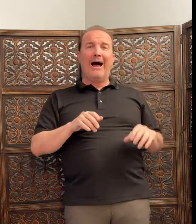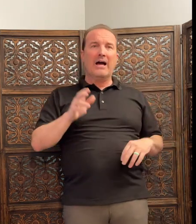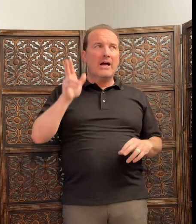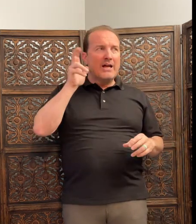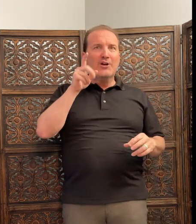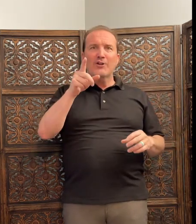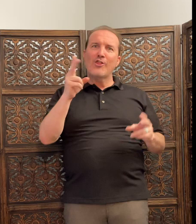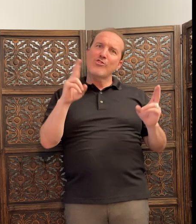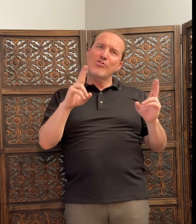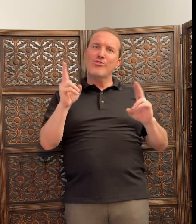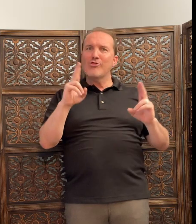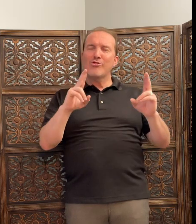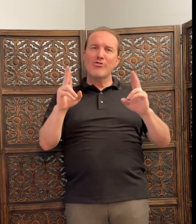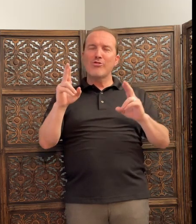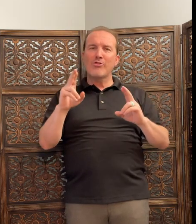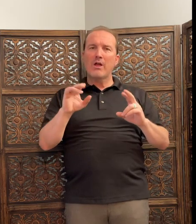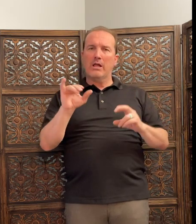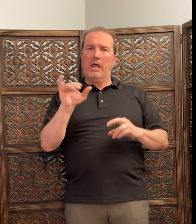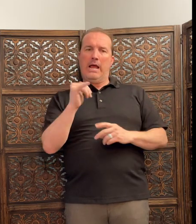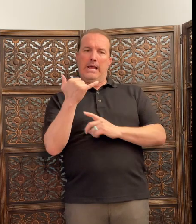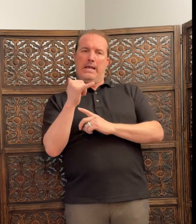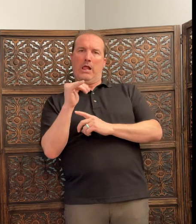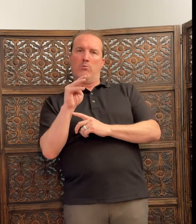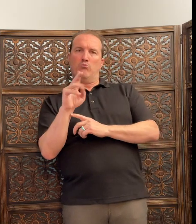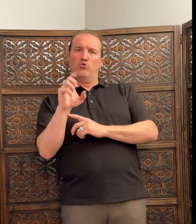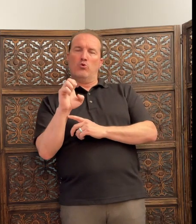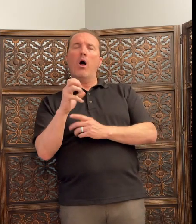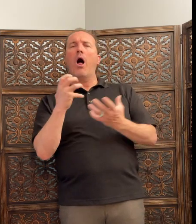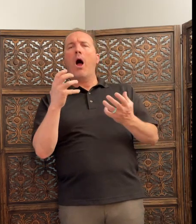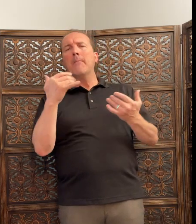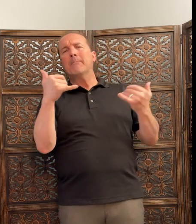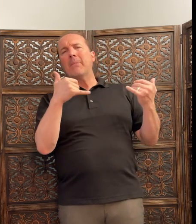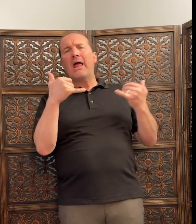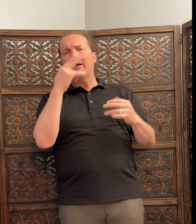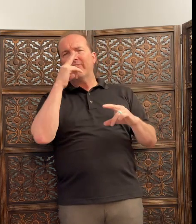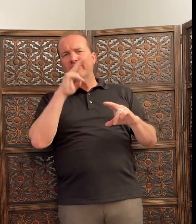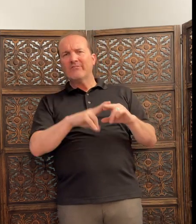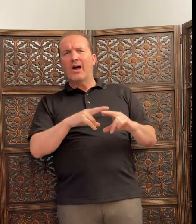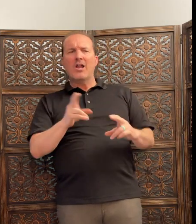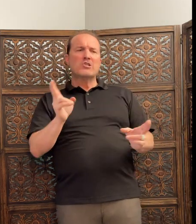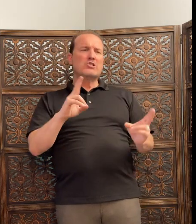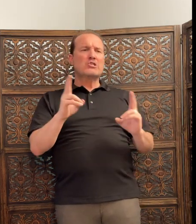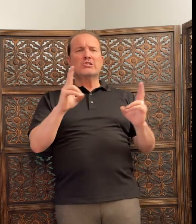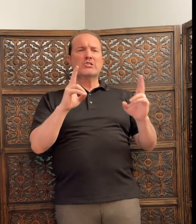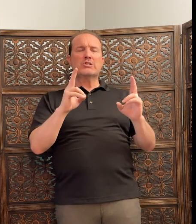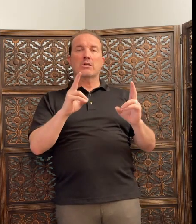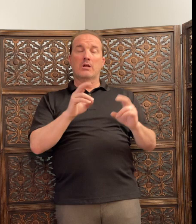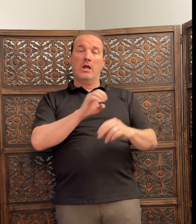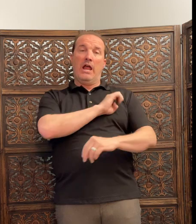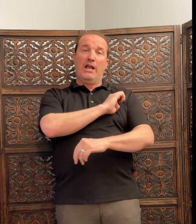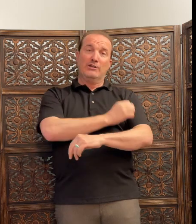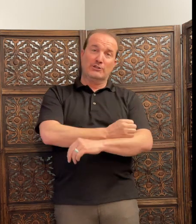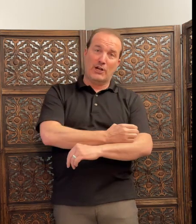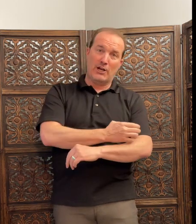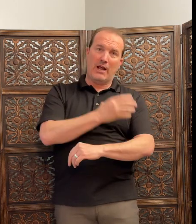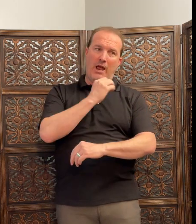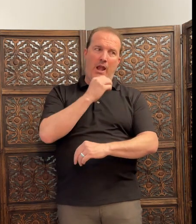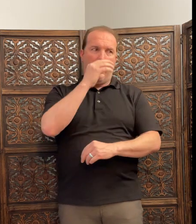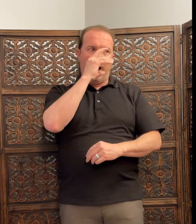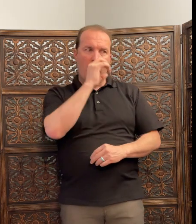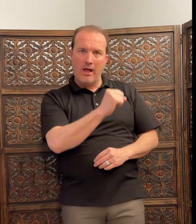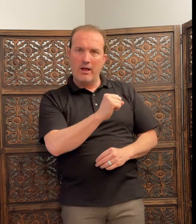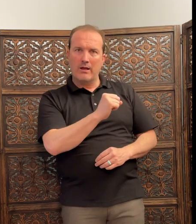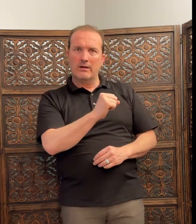laughter. Again, this moment is like the one in The Yellow Mule that's full of playful banter. They are also energetic